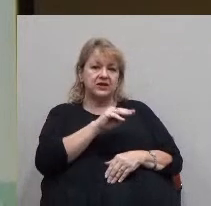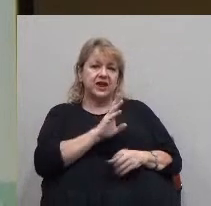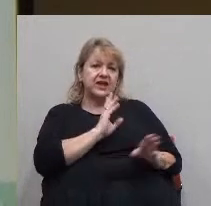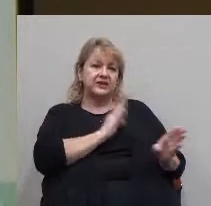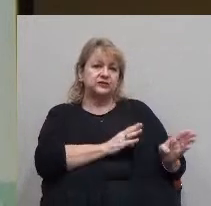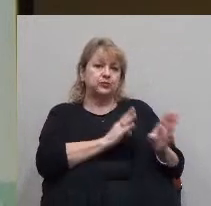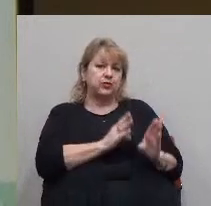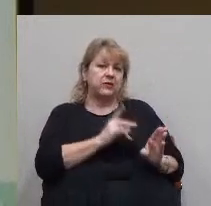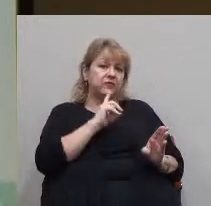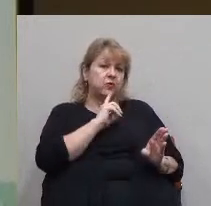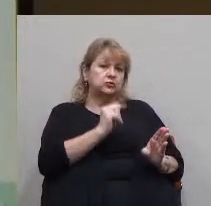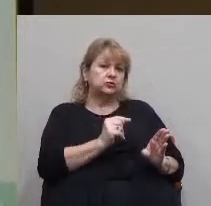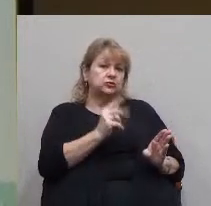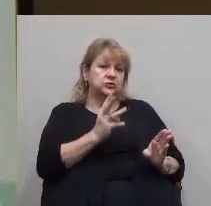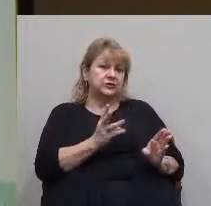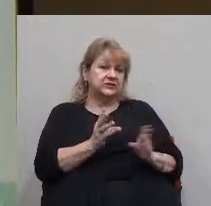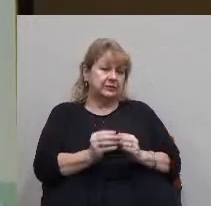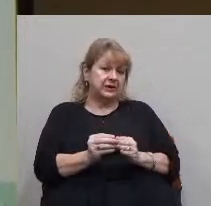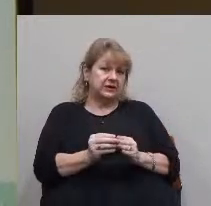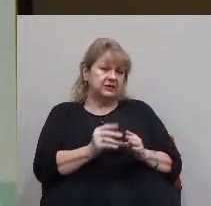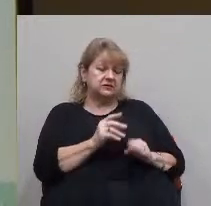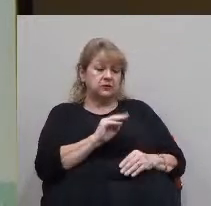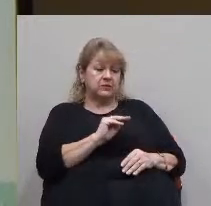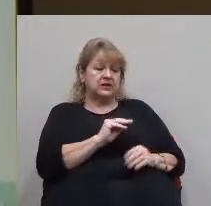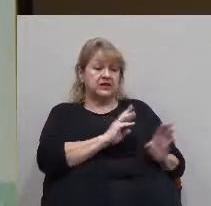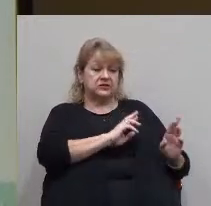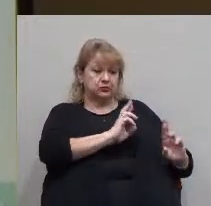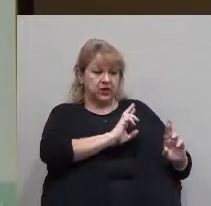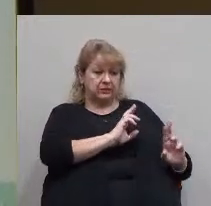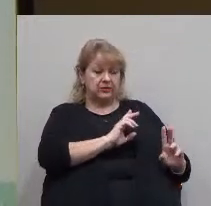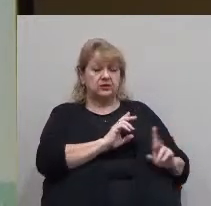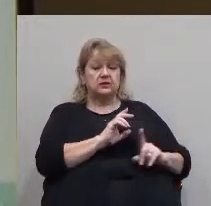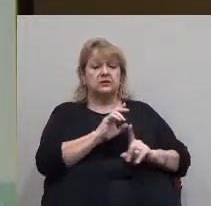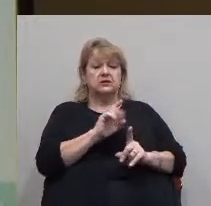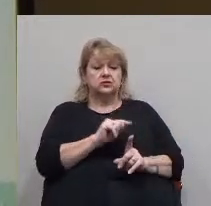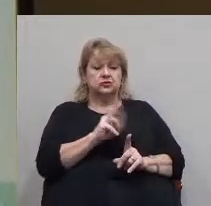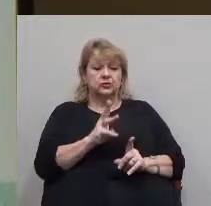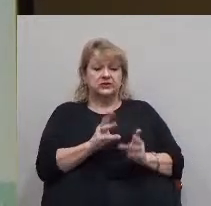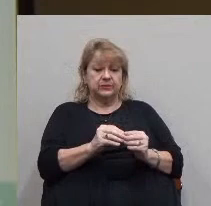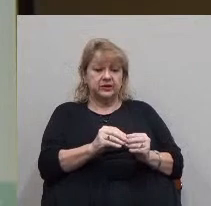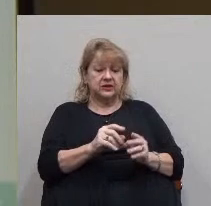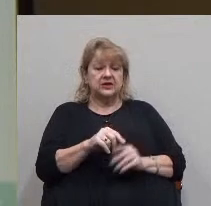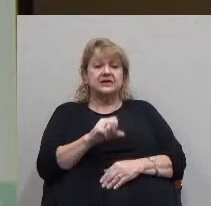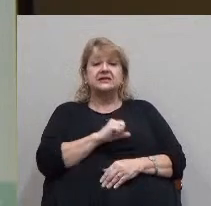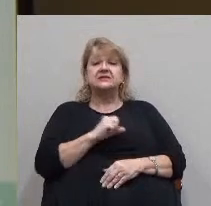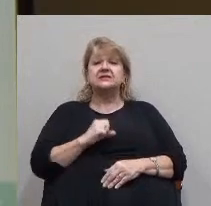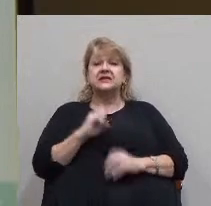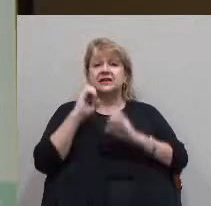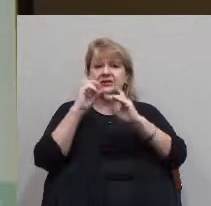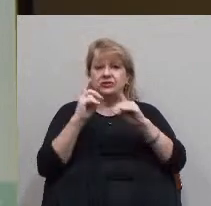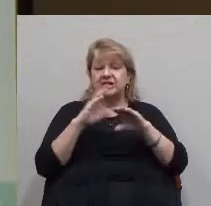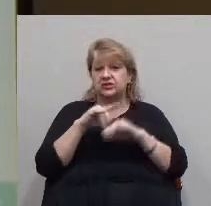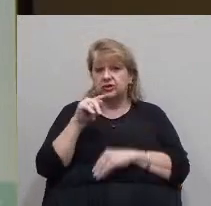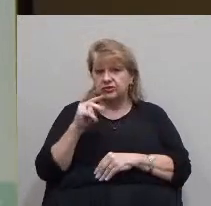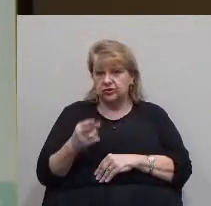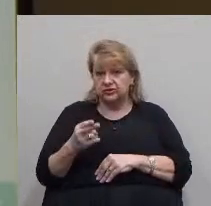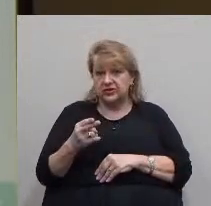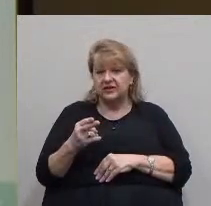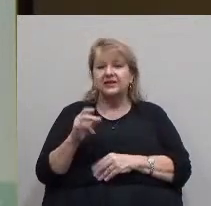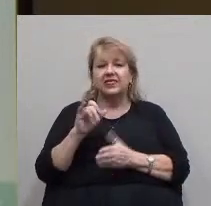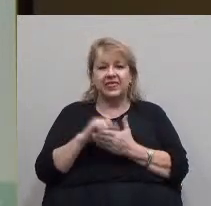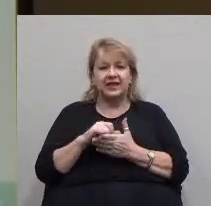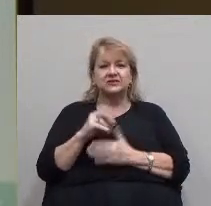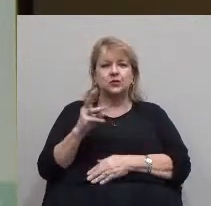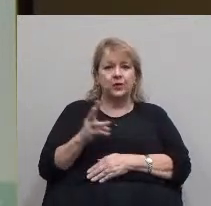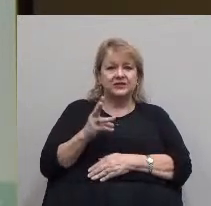for the Tuesday, Wednesday meeting and to go over those. And then on Senate Education, those are usually on Thursday, so that's what the